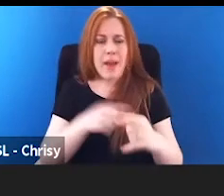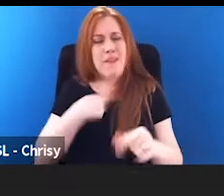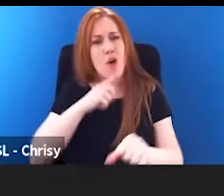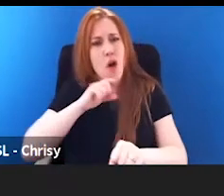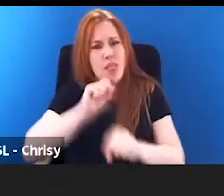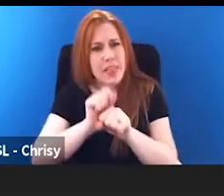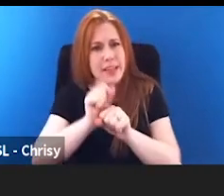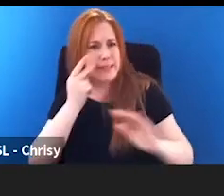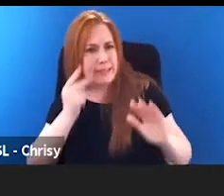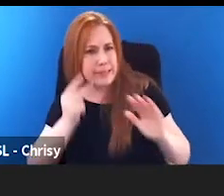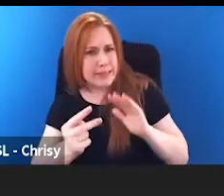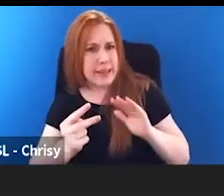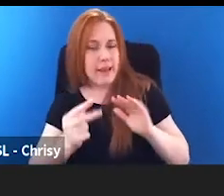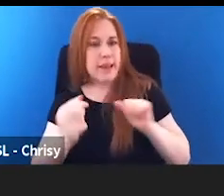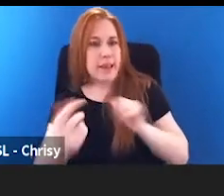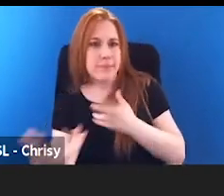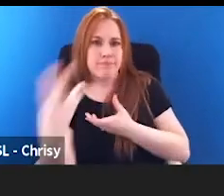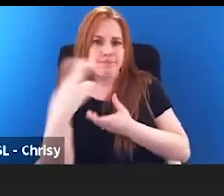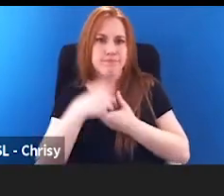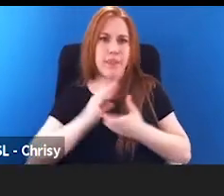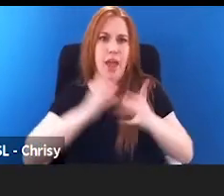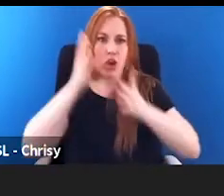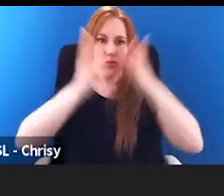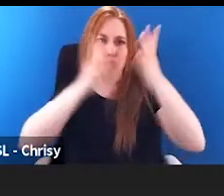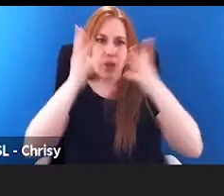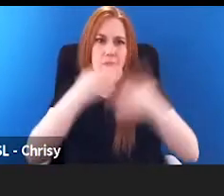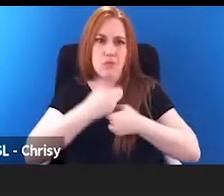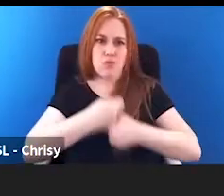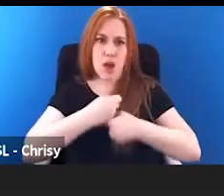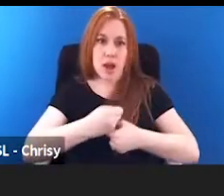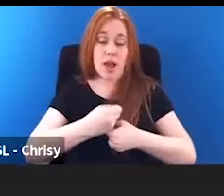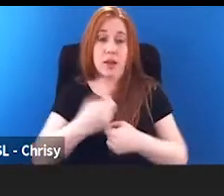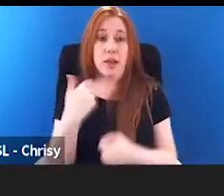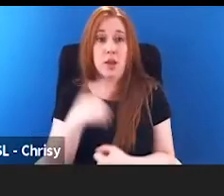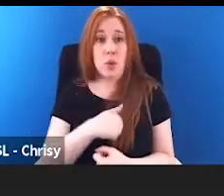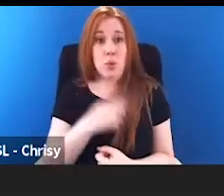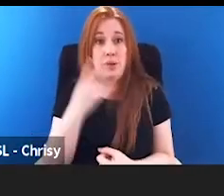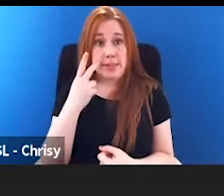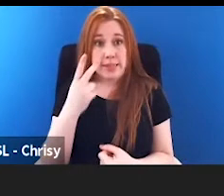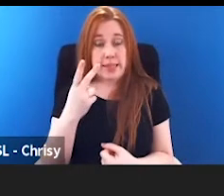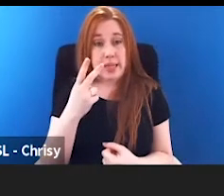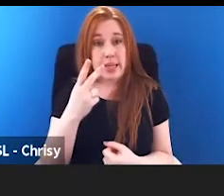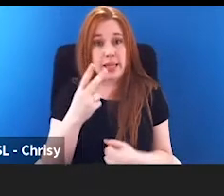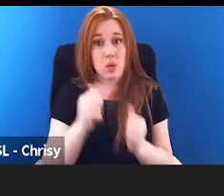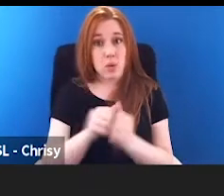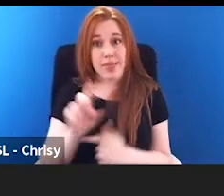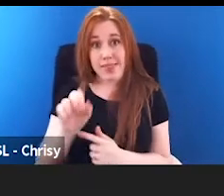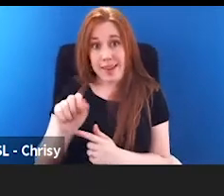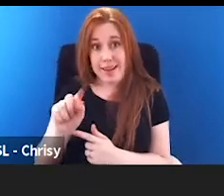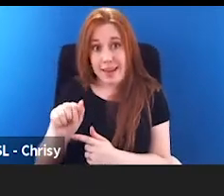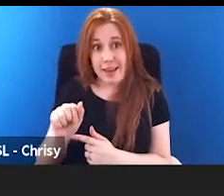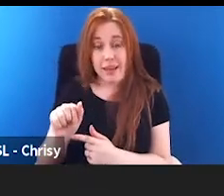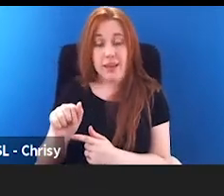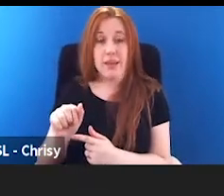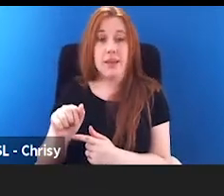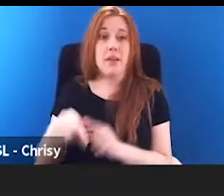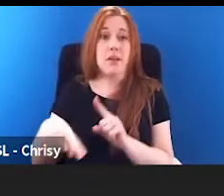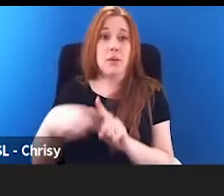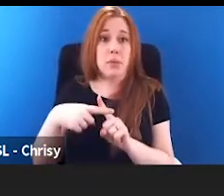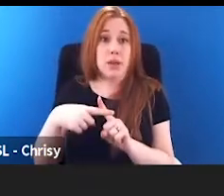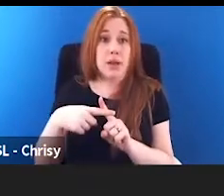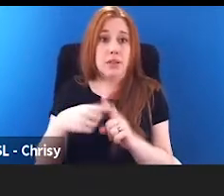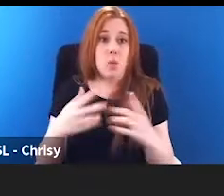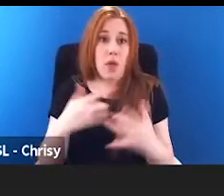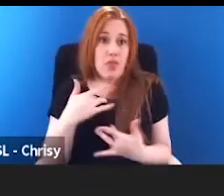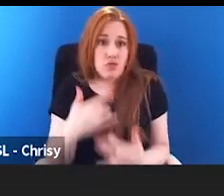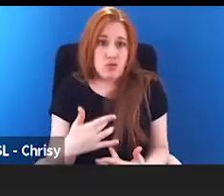can manifest into our creative product. And what we're saying in the context of what the data is saying, as well as what the trends are